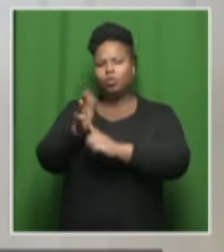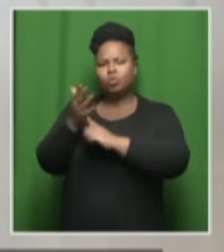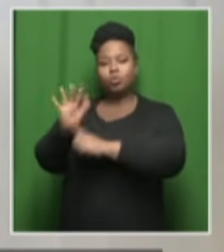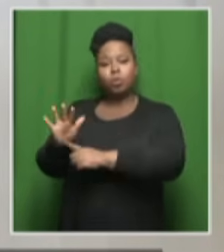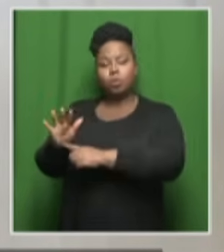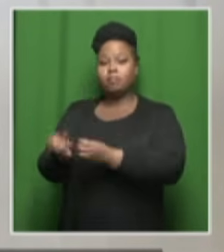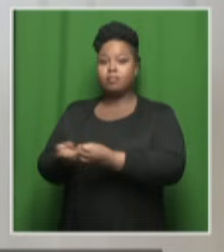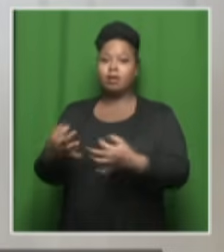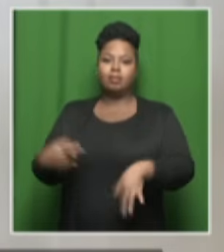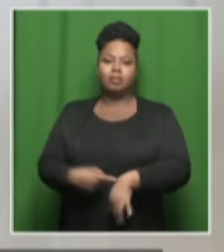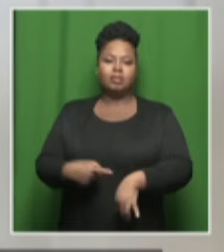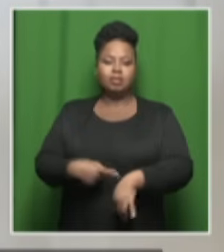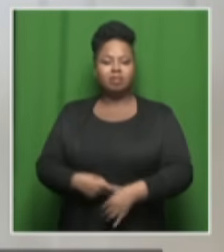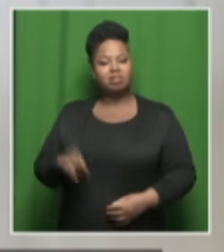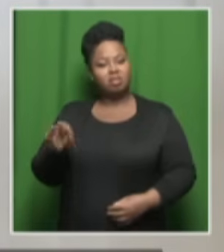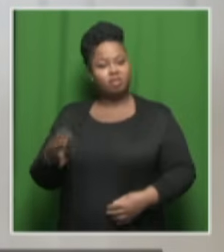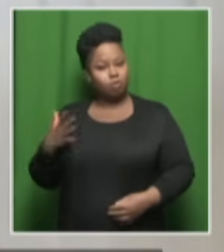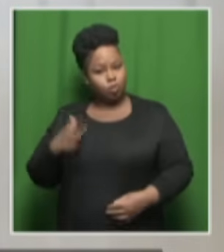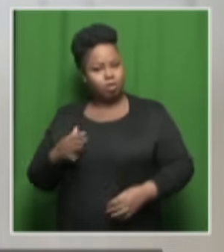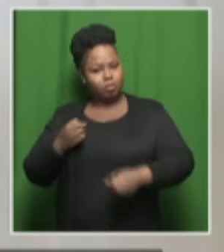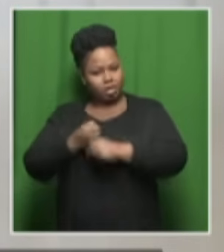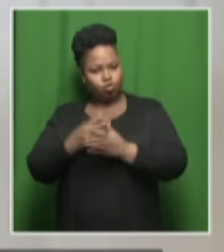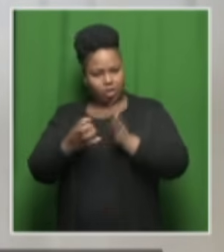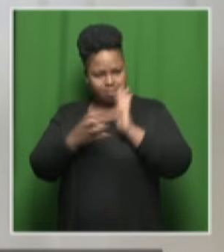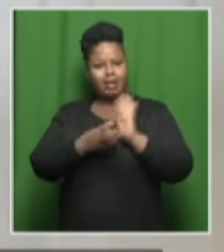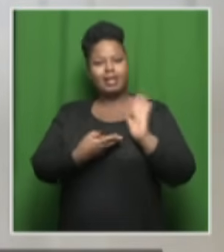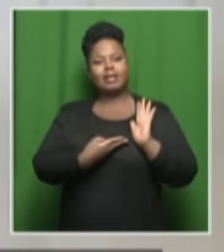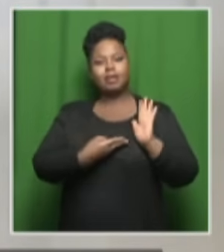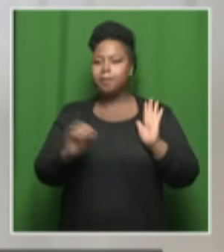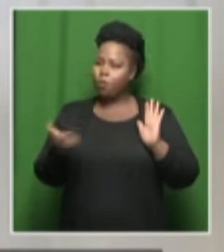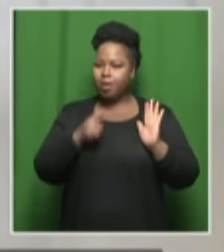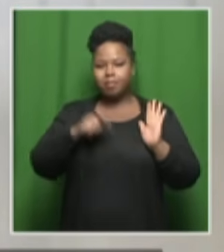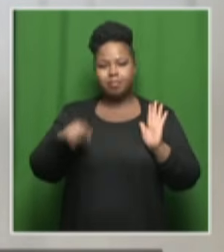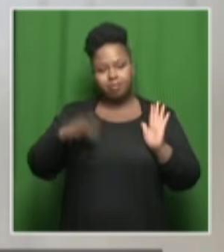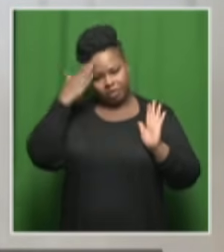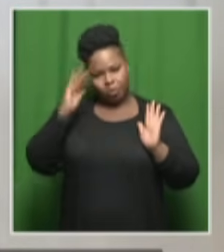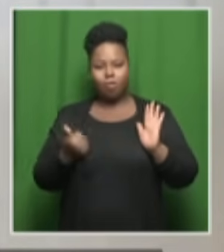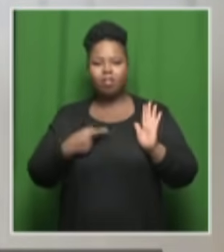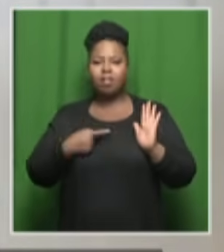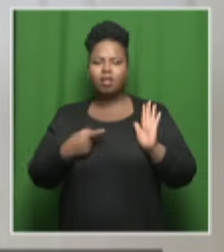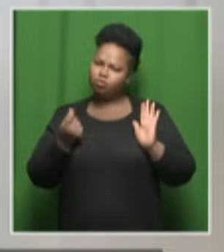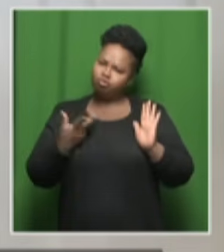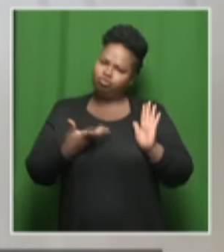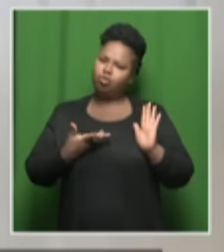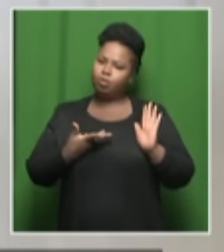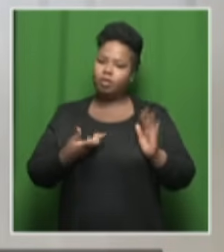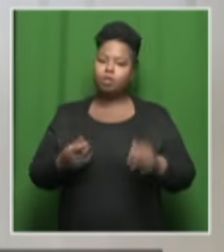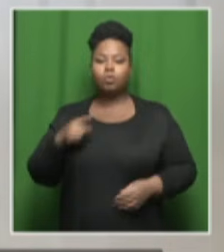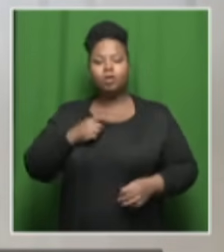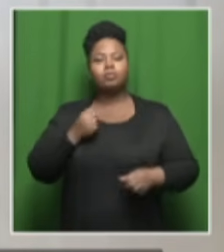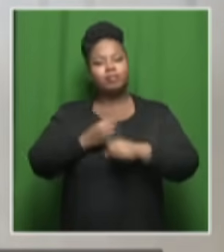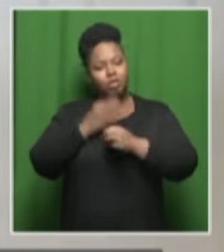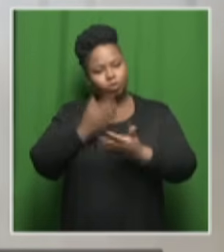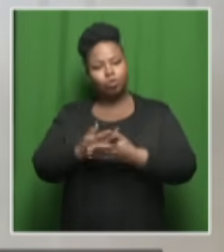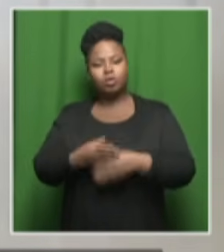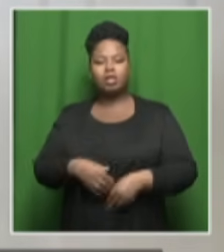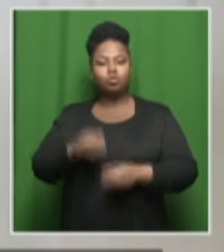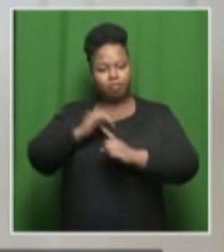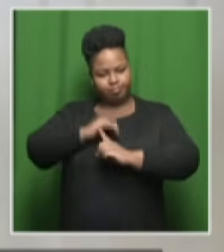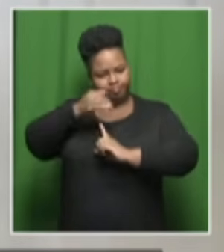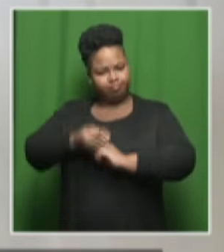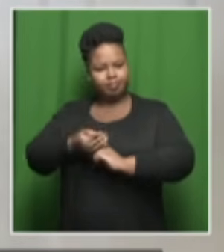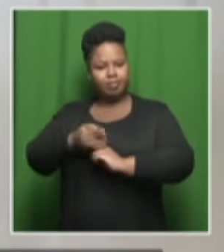many times. And I think if they wanted to make sure that the brand is still known by out individuals, they've done so. If they wanted to make sure that the brand is being defended